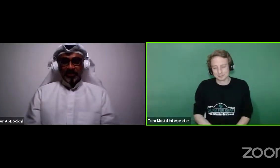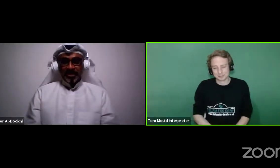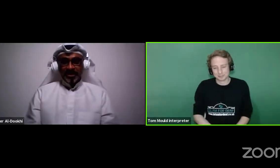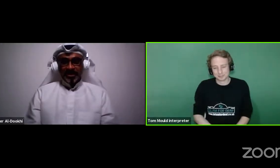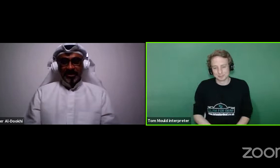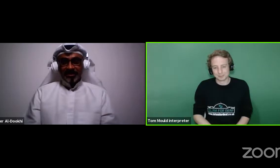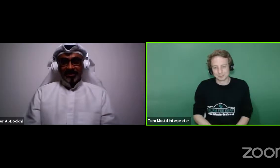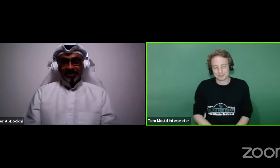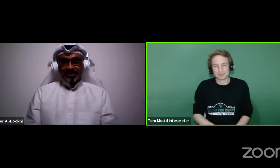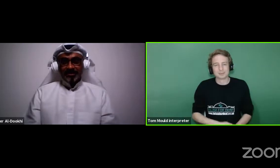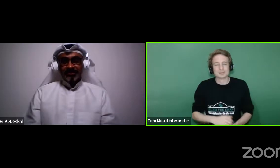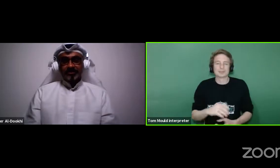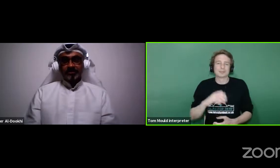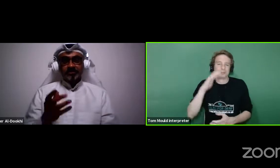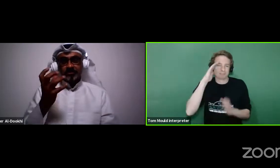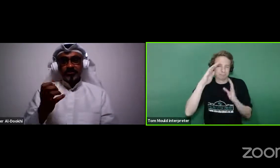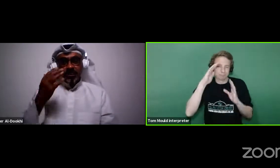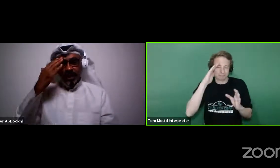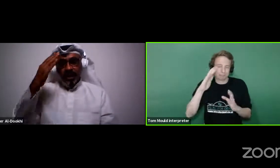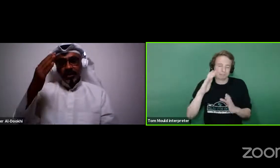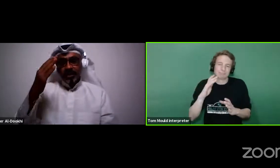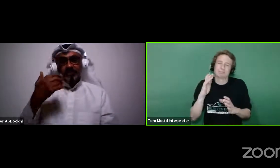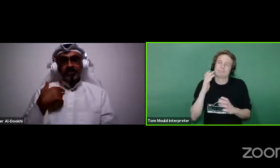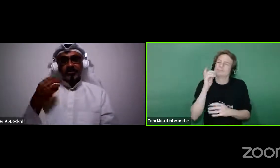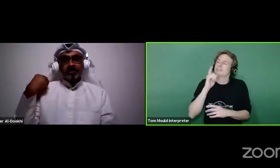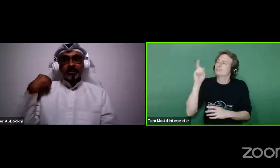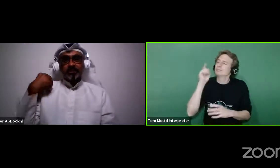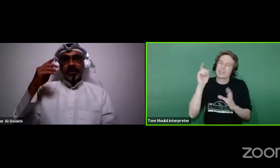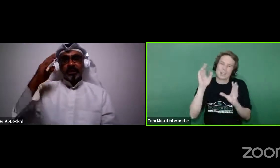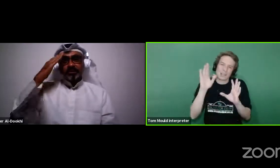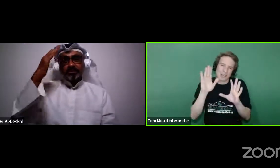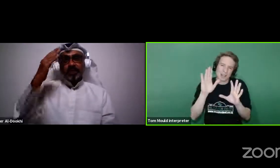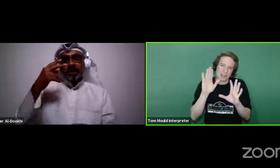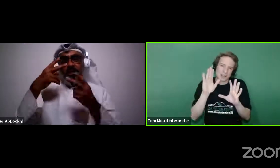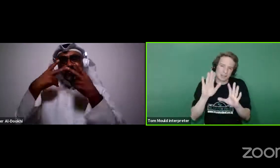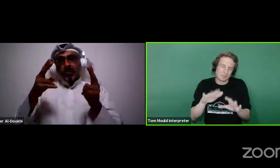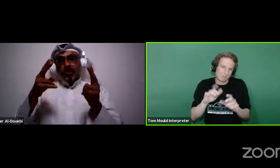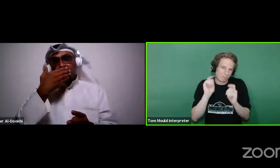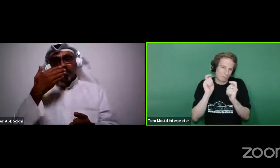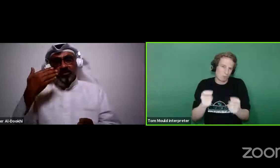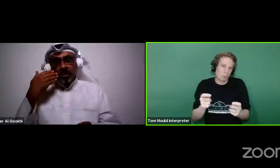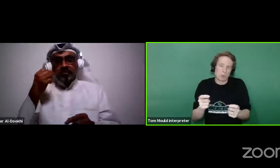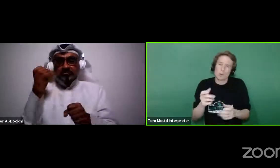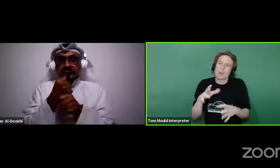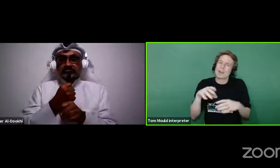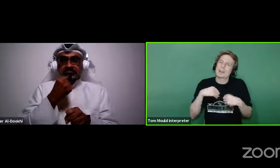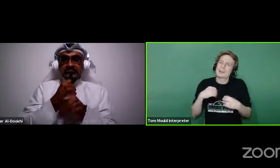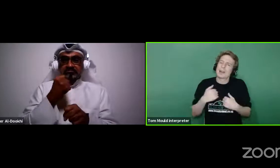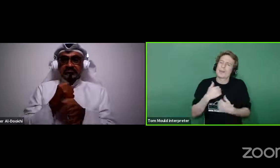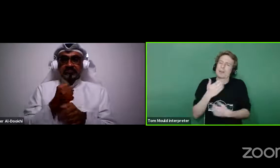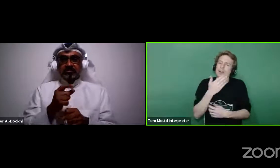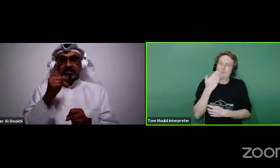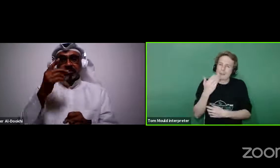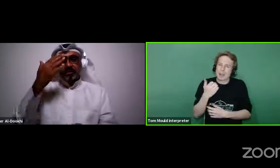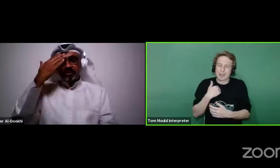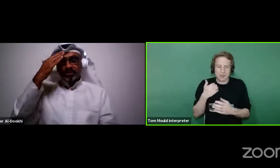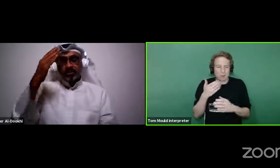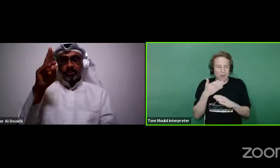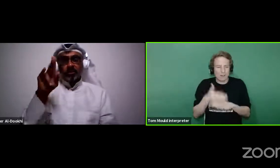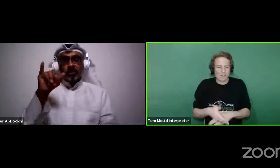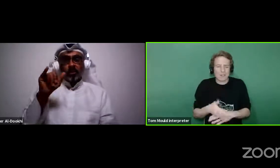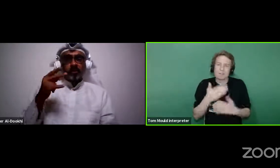have a good night. Jazakumullah khair, may Allah reward you. May accept our fasting and our efforts. Thank you, Tom, Badr,